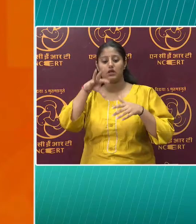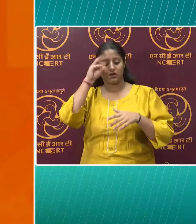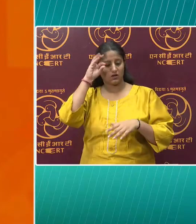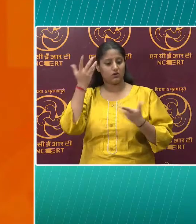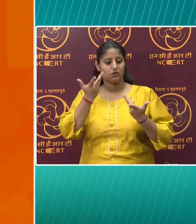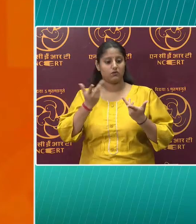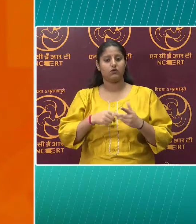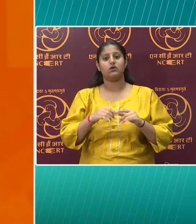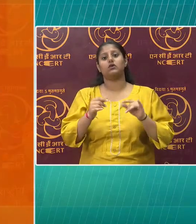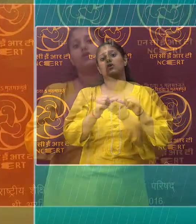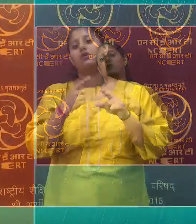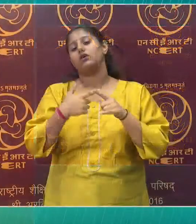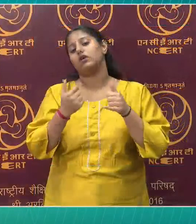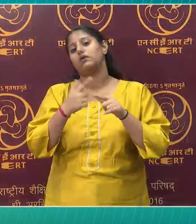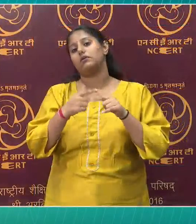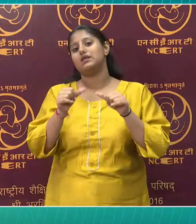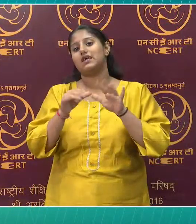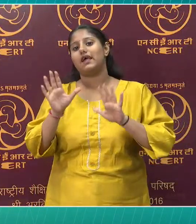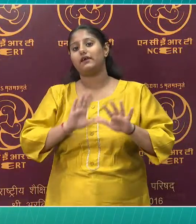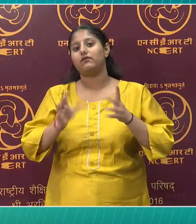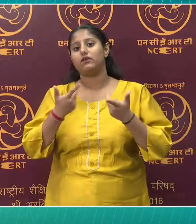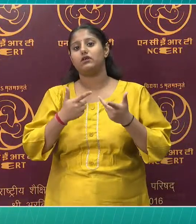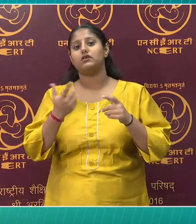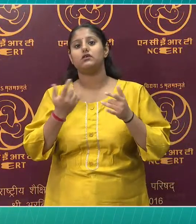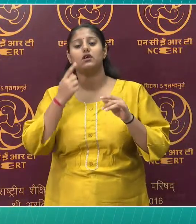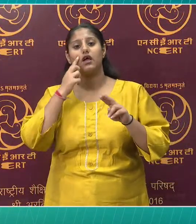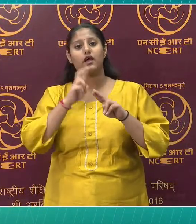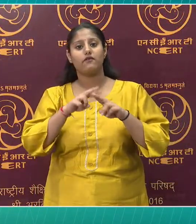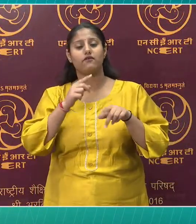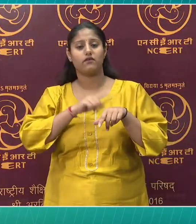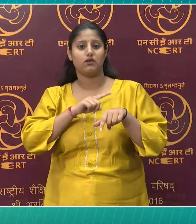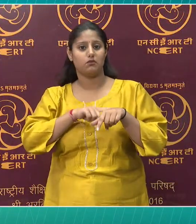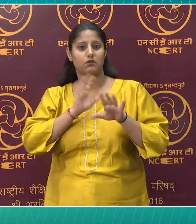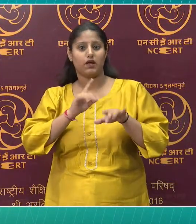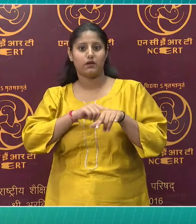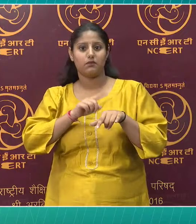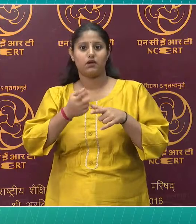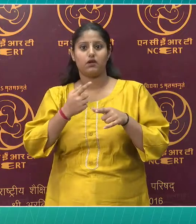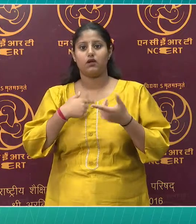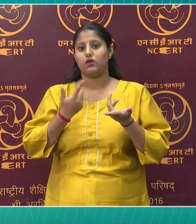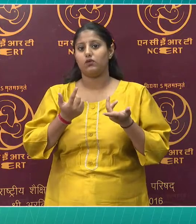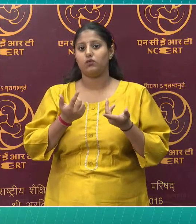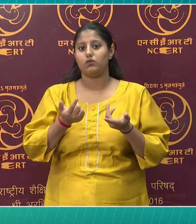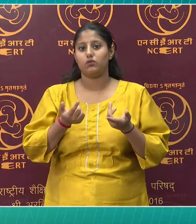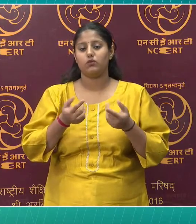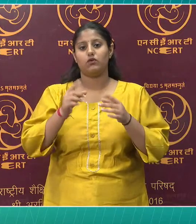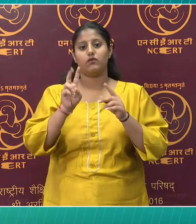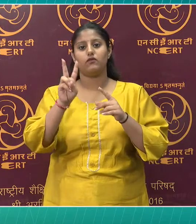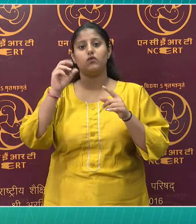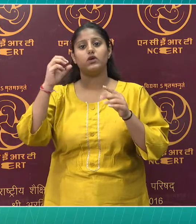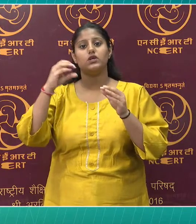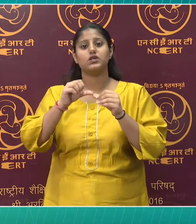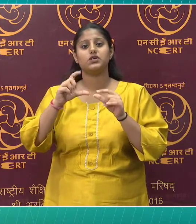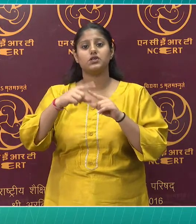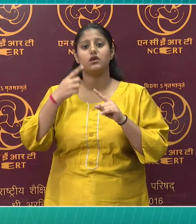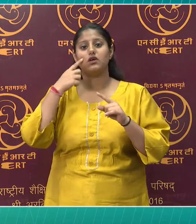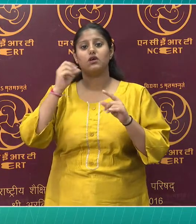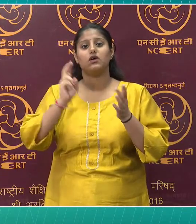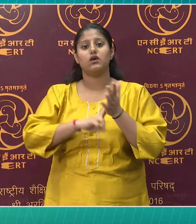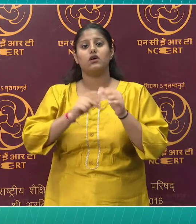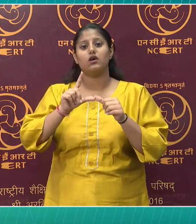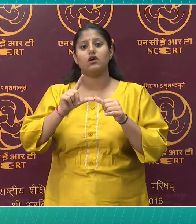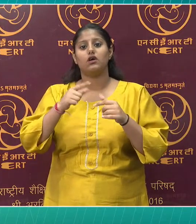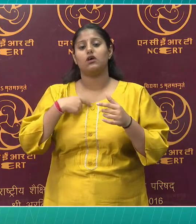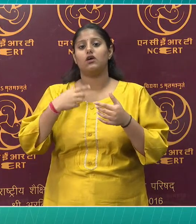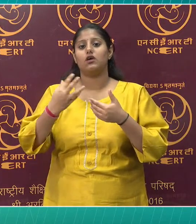in terms of activities, hands-on learning. So, would there be enough time for vocational education, which requires a